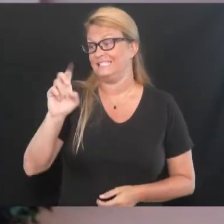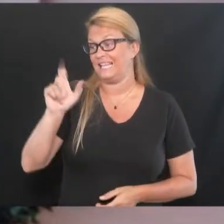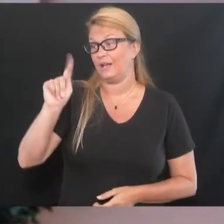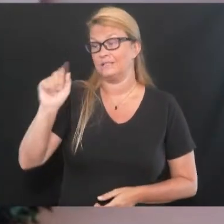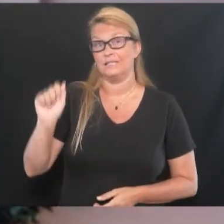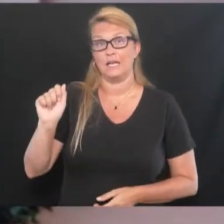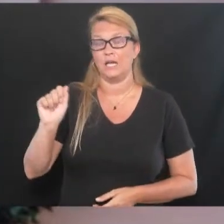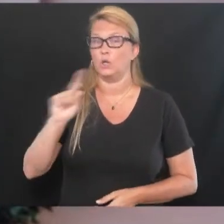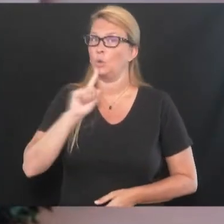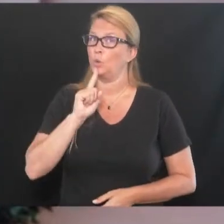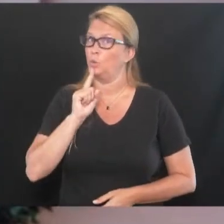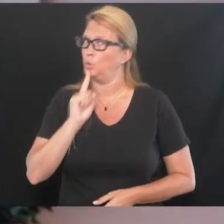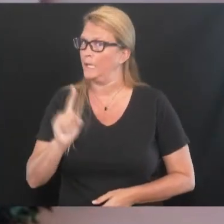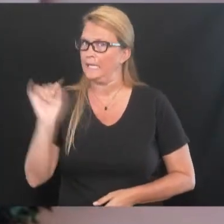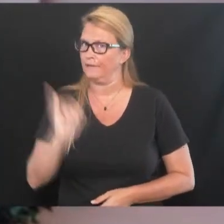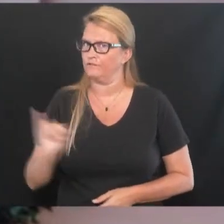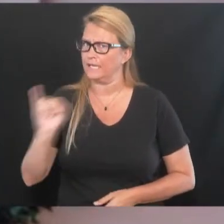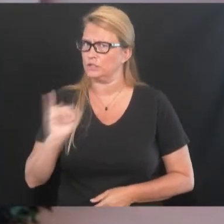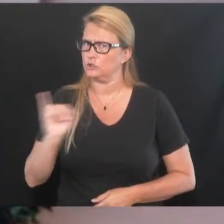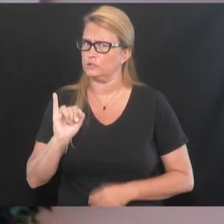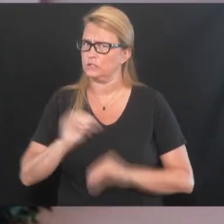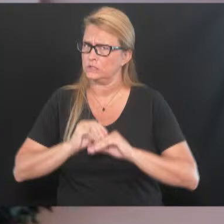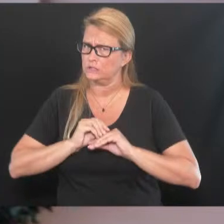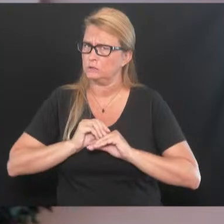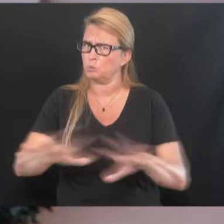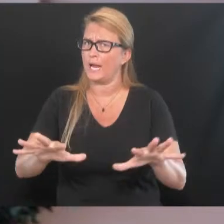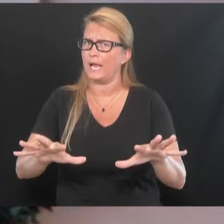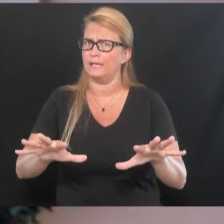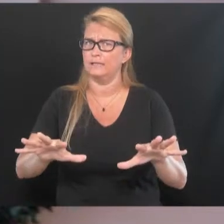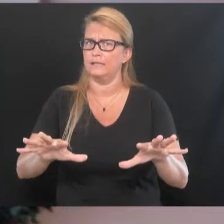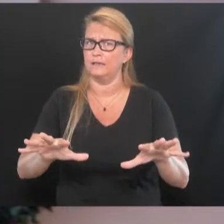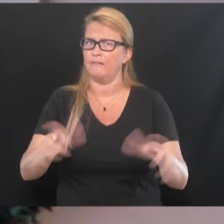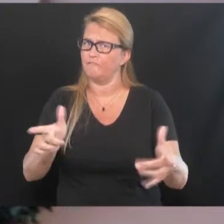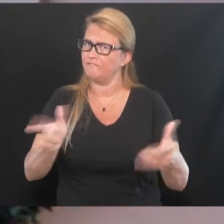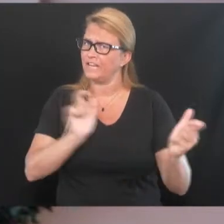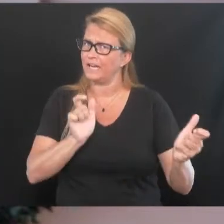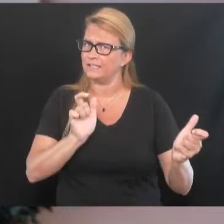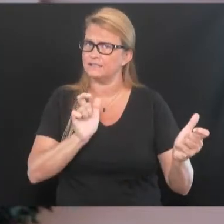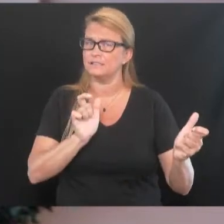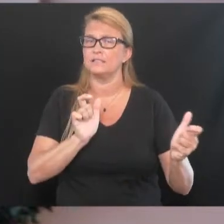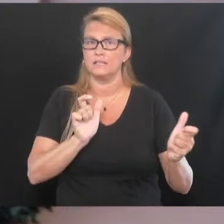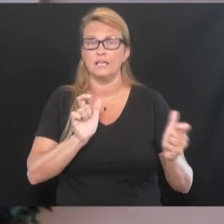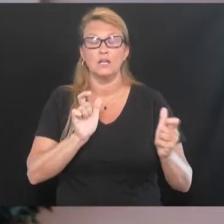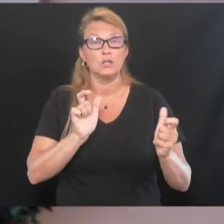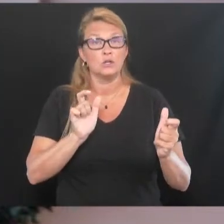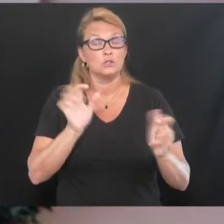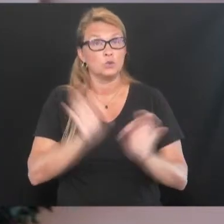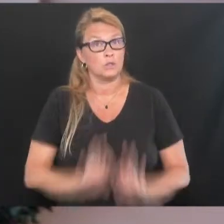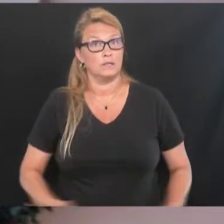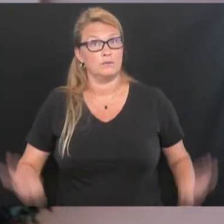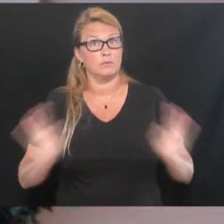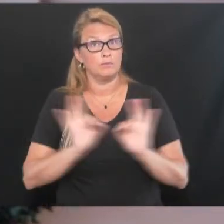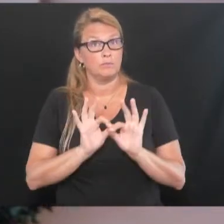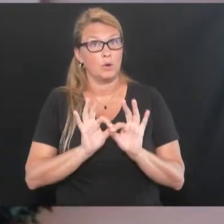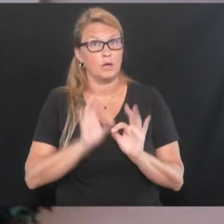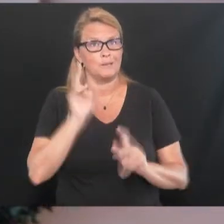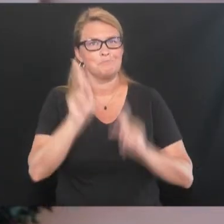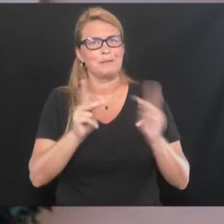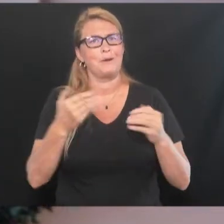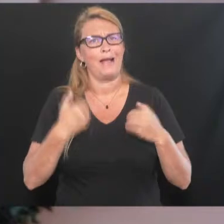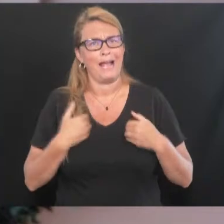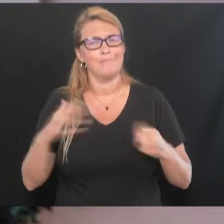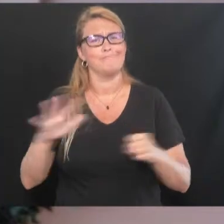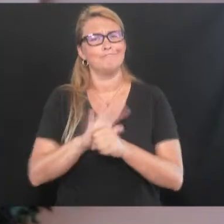extremely infectious and extremely able to spread, then it is so important that people get fully